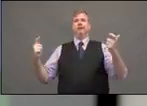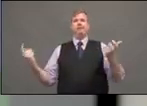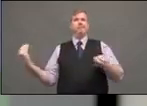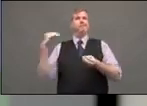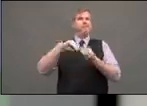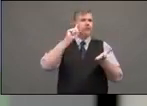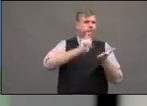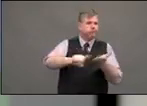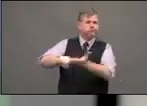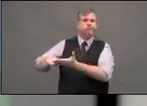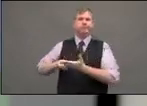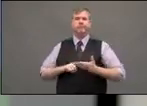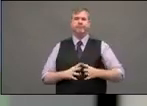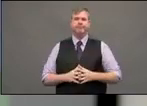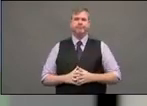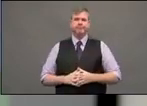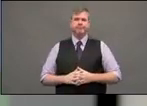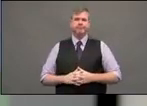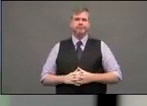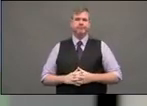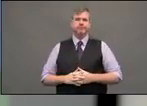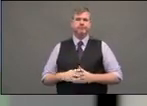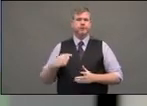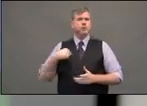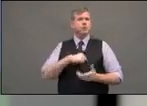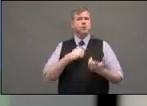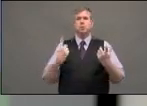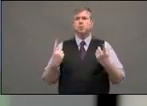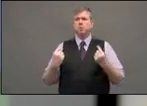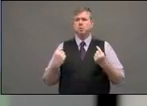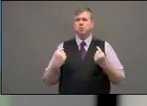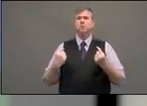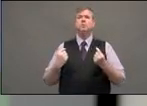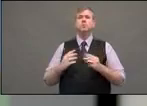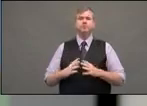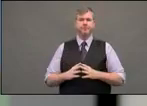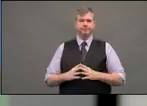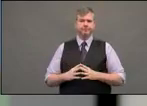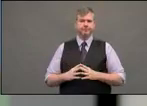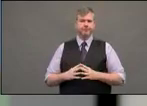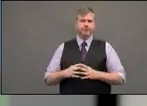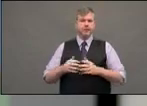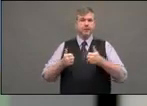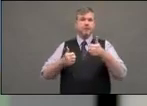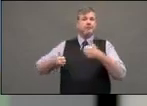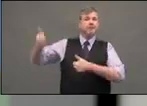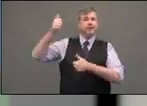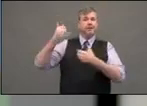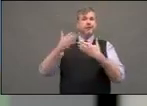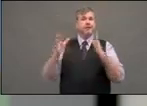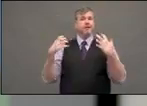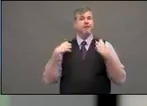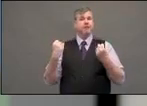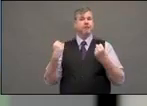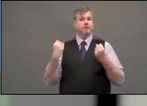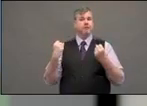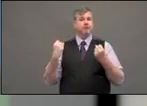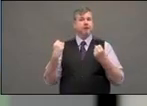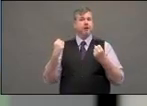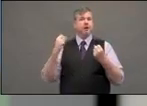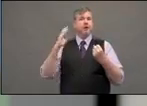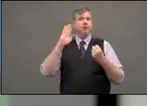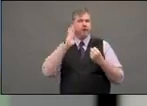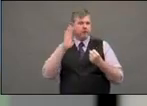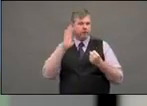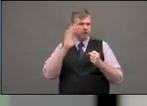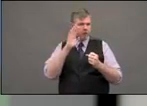the public health department to call those few cases and their few contacts they may have had during the period they were sick. So now that we're talking